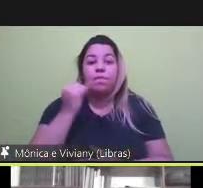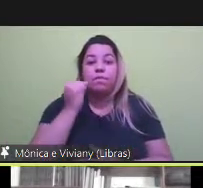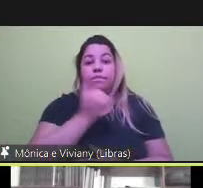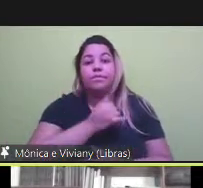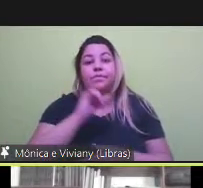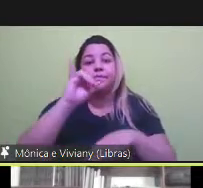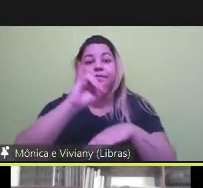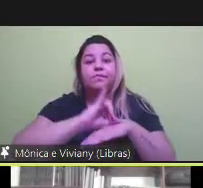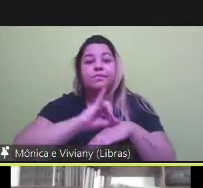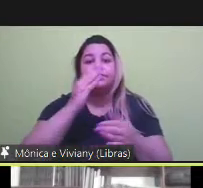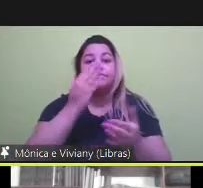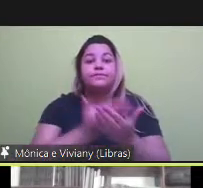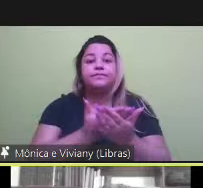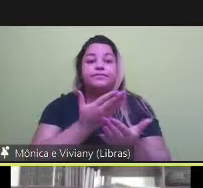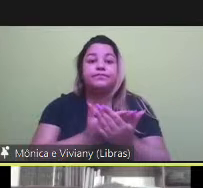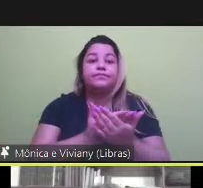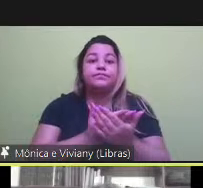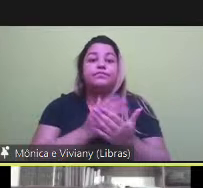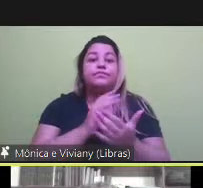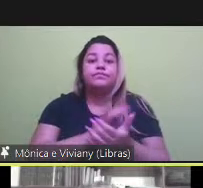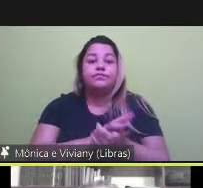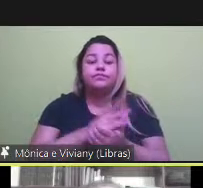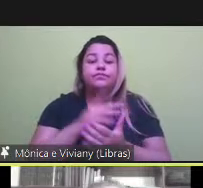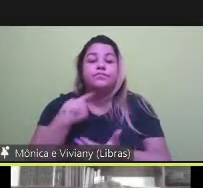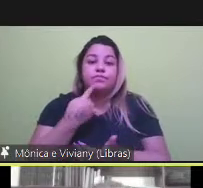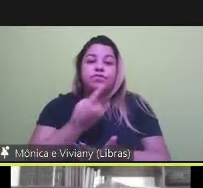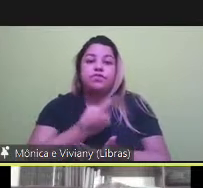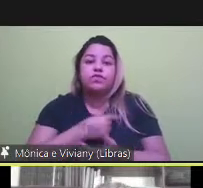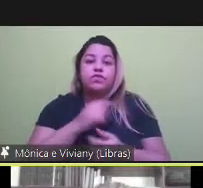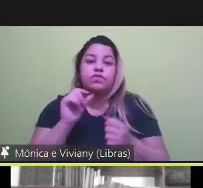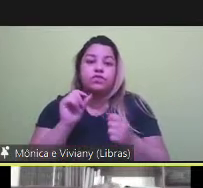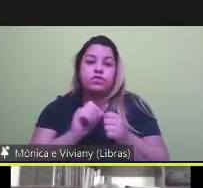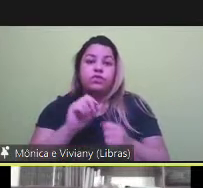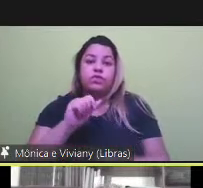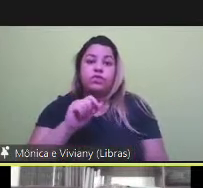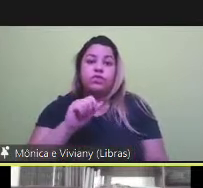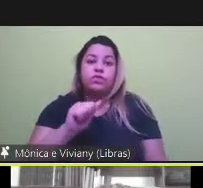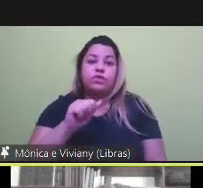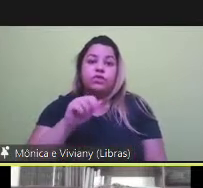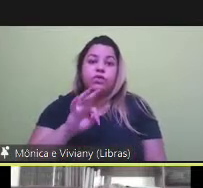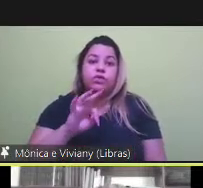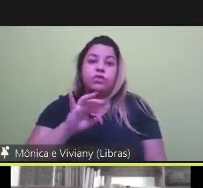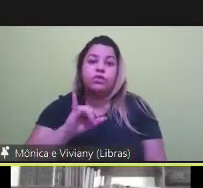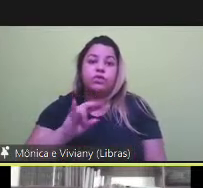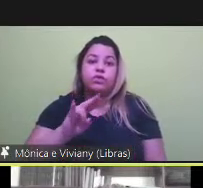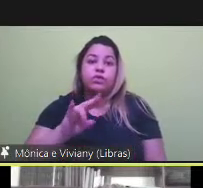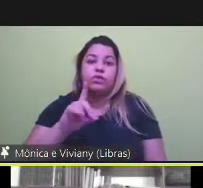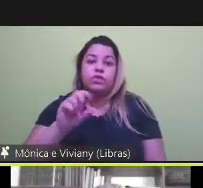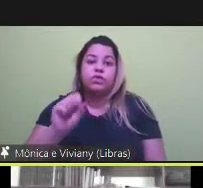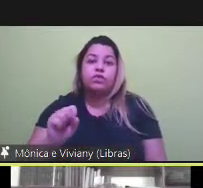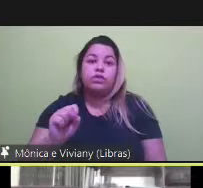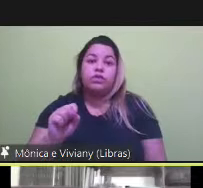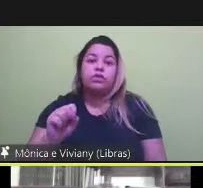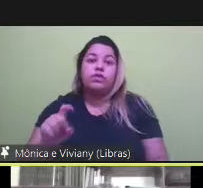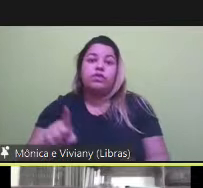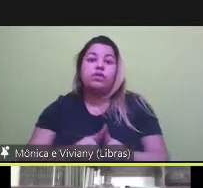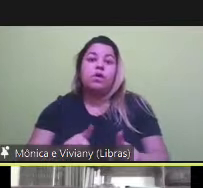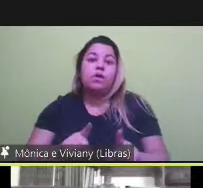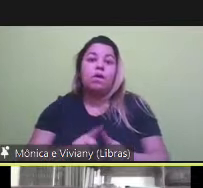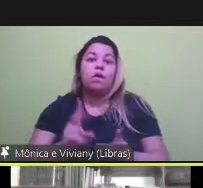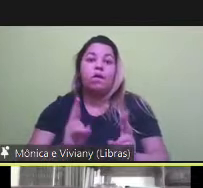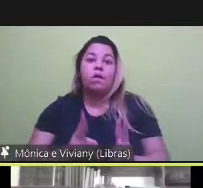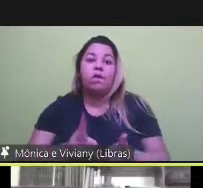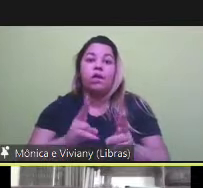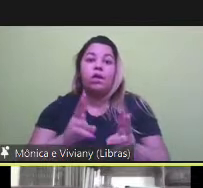activity, and the school would continue with their routine. So we wanted them